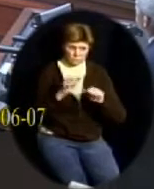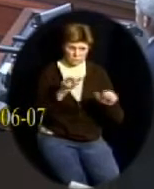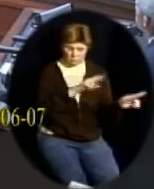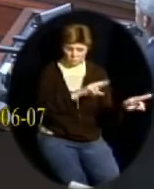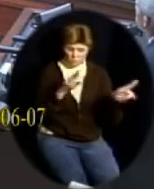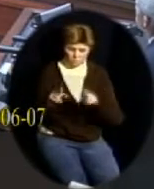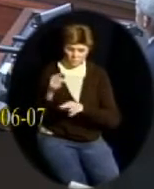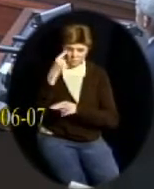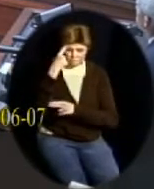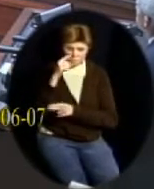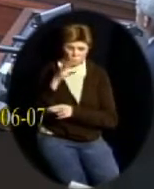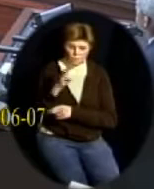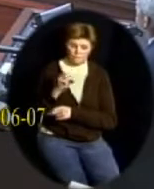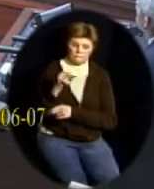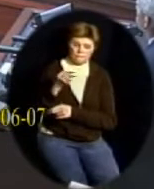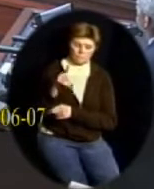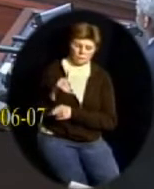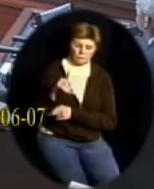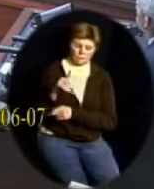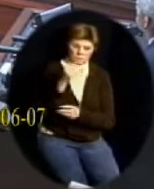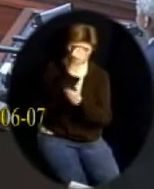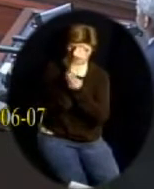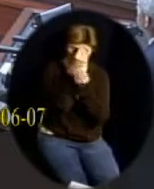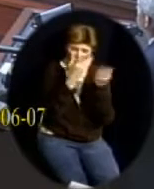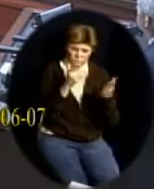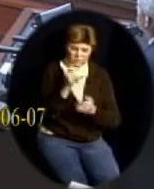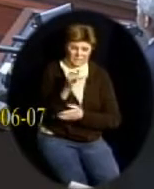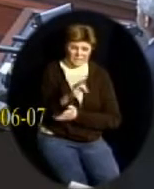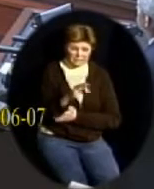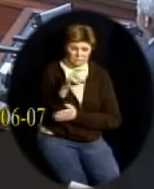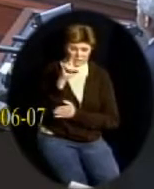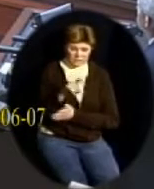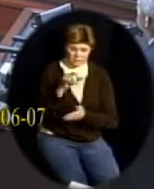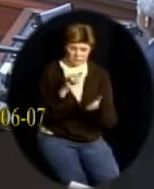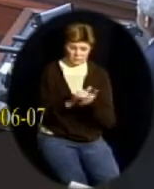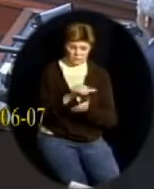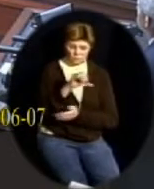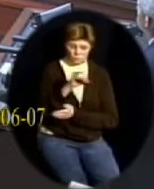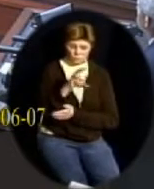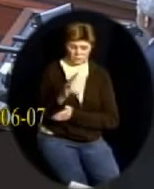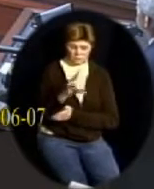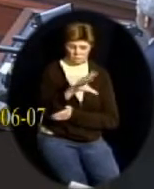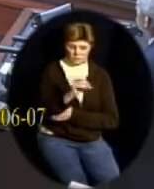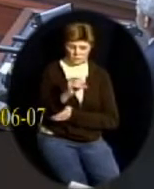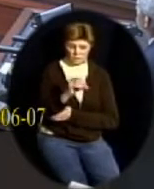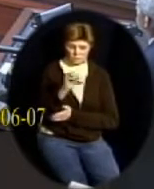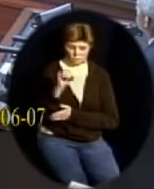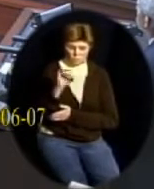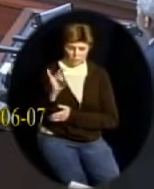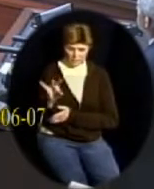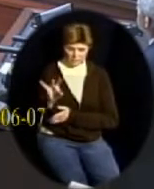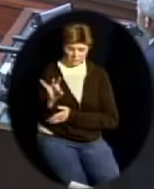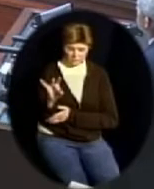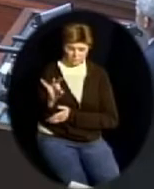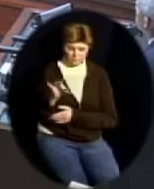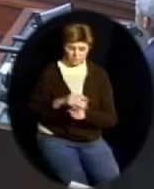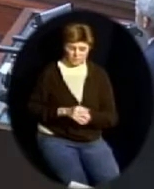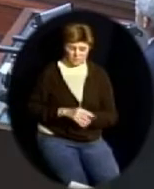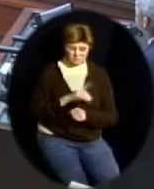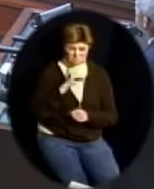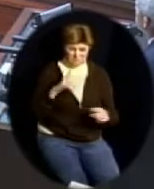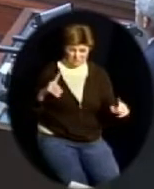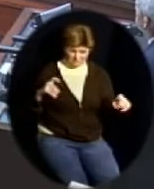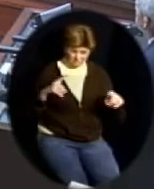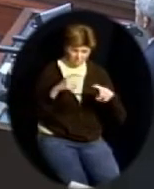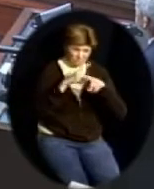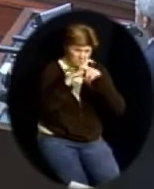package if we need to see that in 07 or 08. So it's quite complicated. It's got a lot of parts